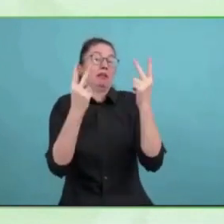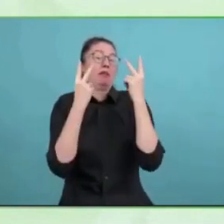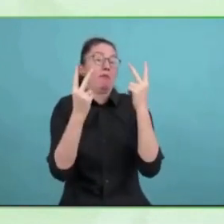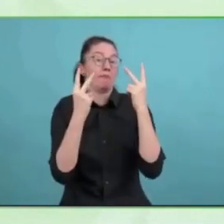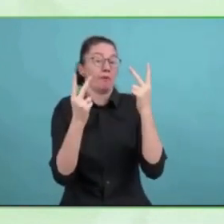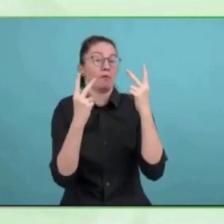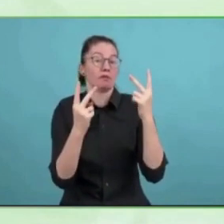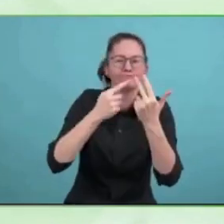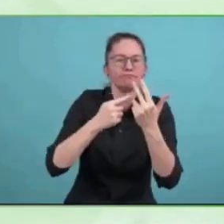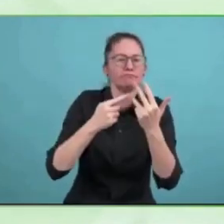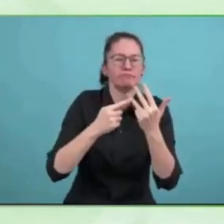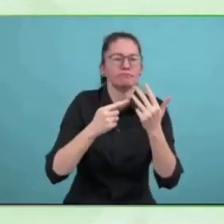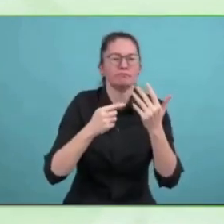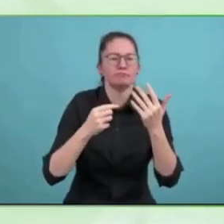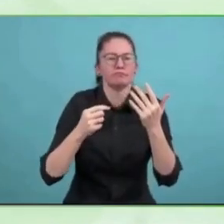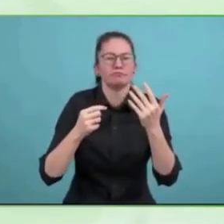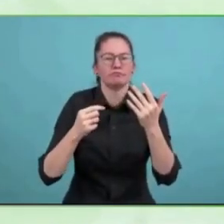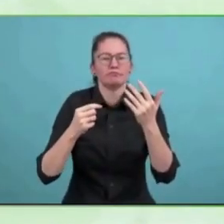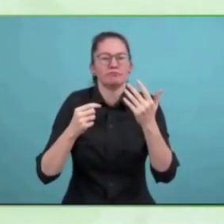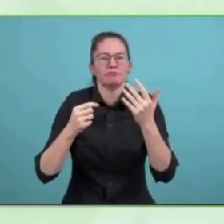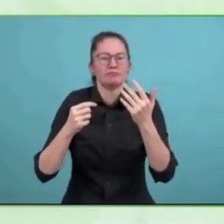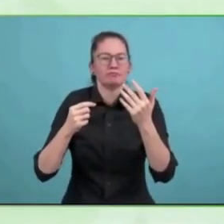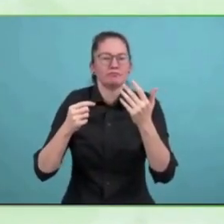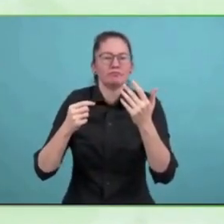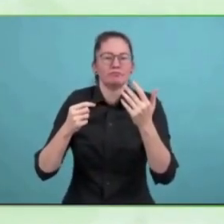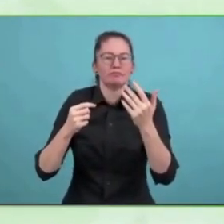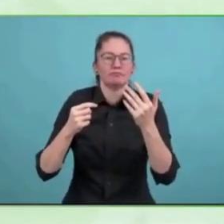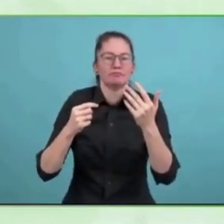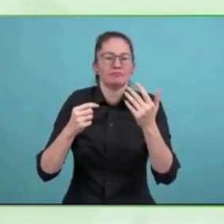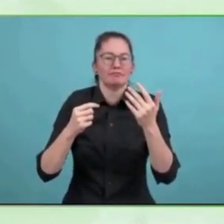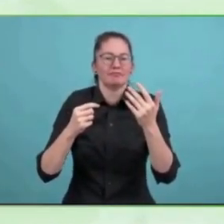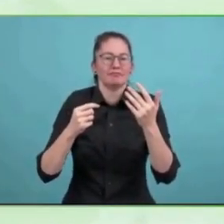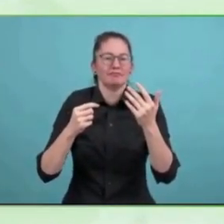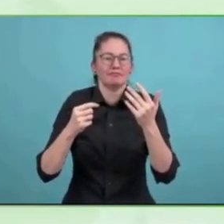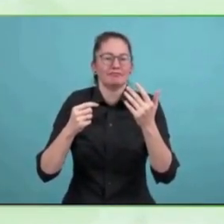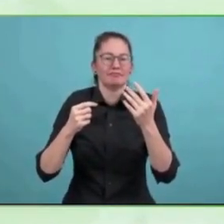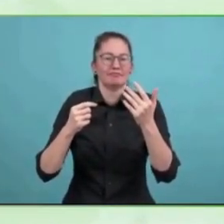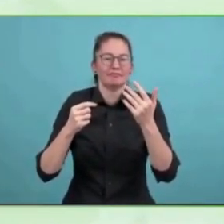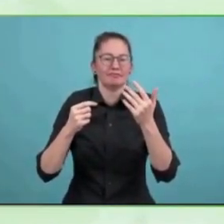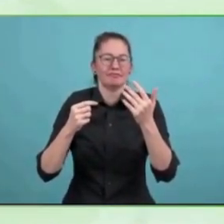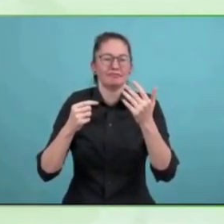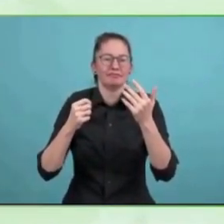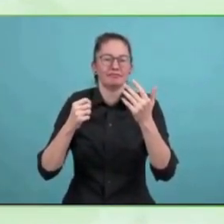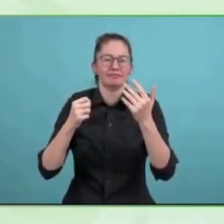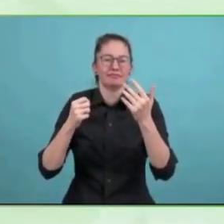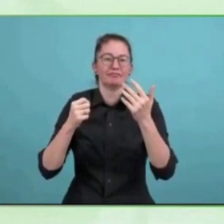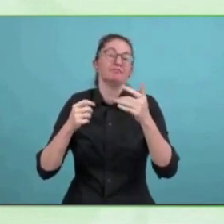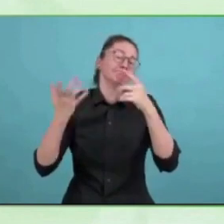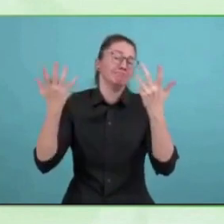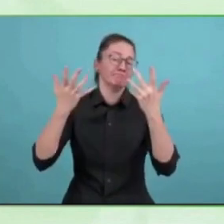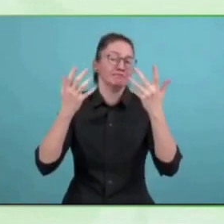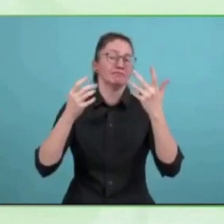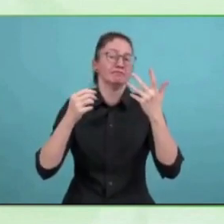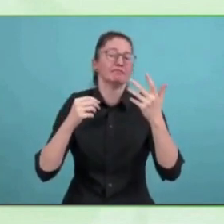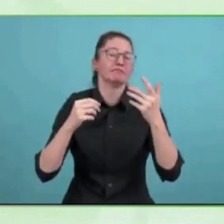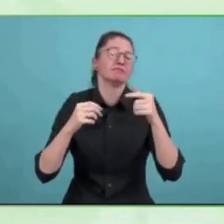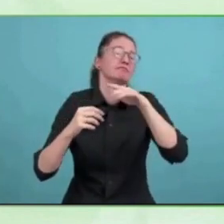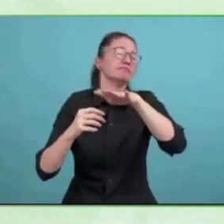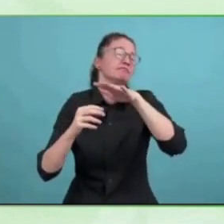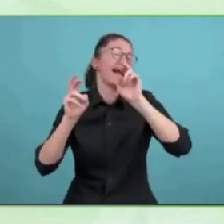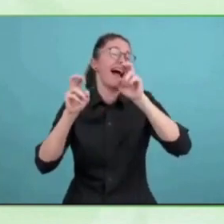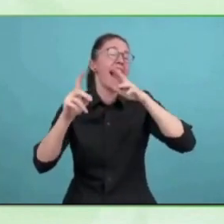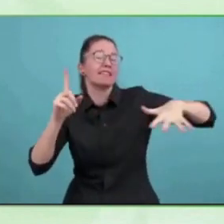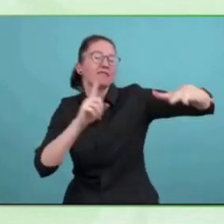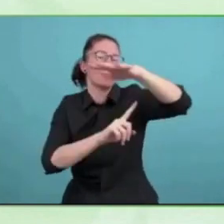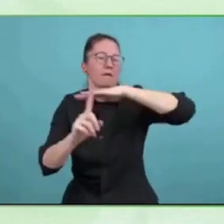disabilities worldwide. We're not pretending that those 47 questions are the answer, but they give an indication